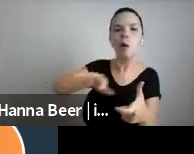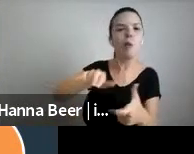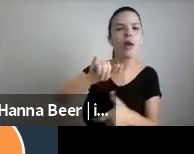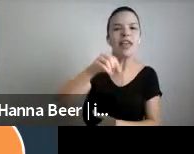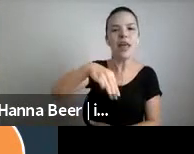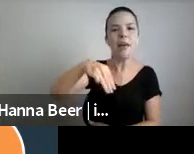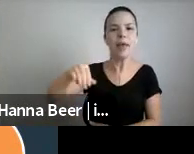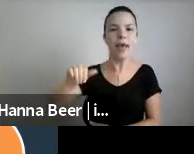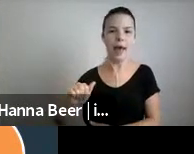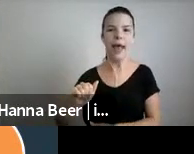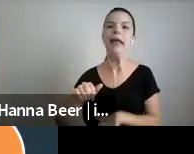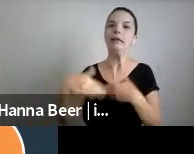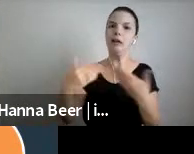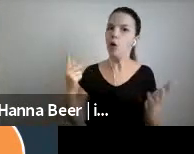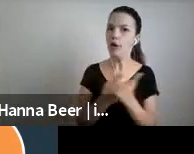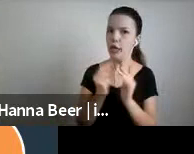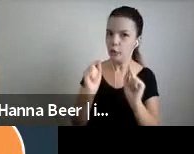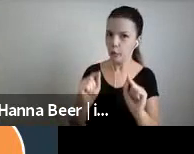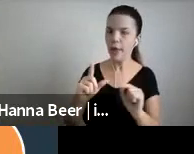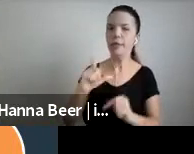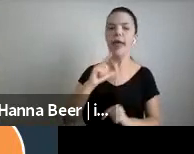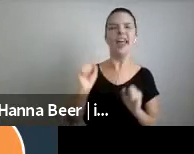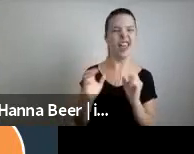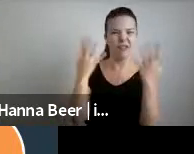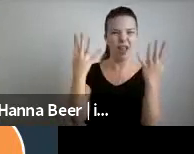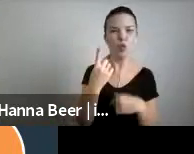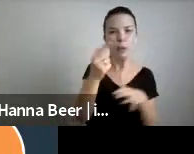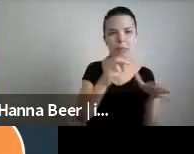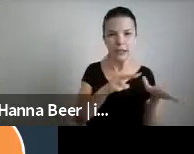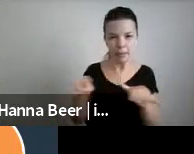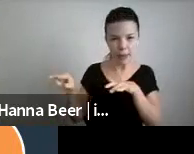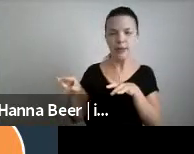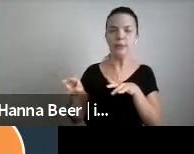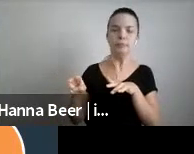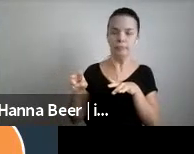week long workshop, to peer review,